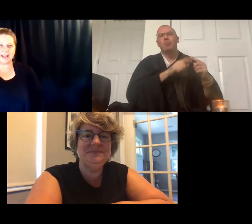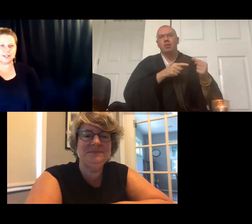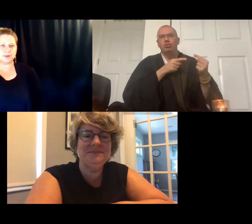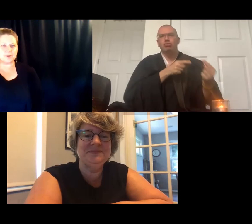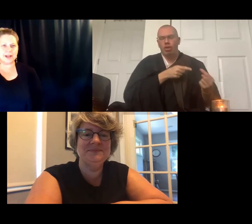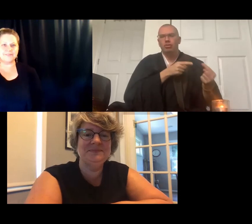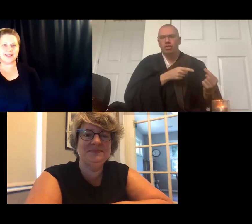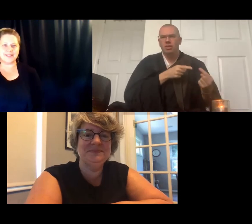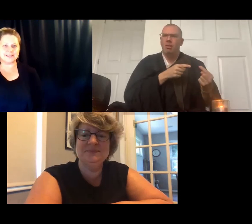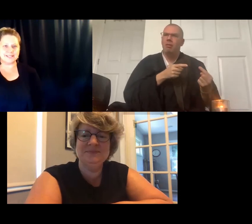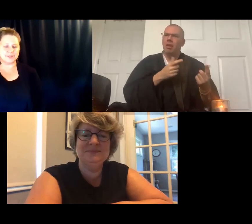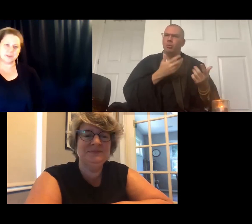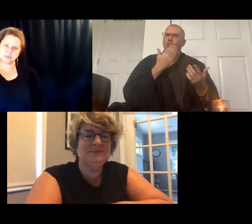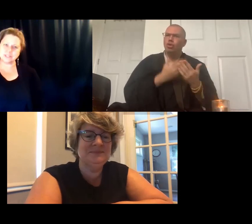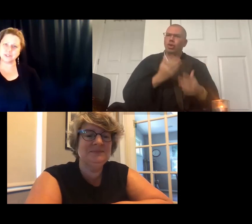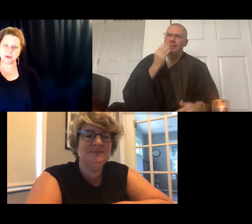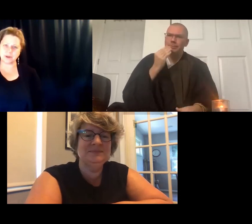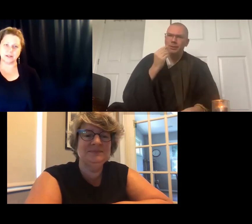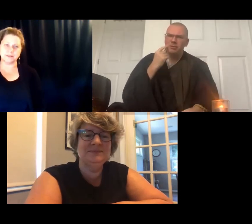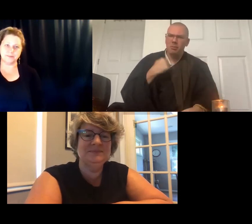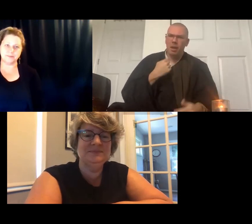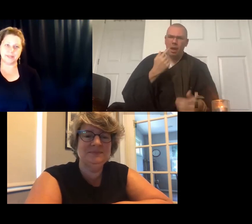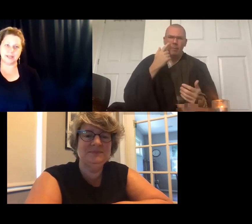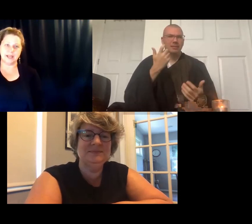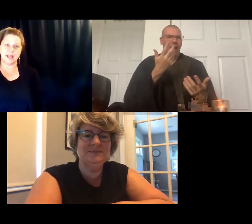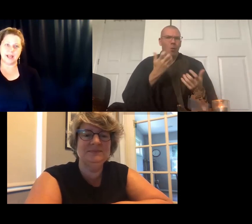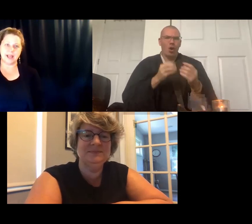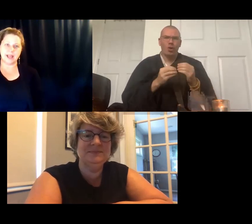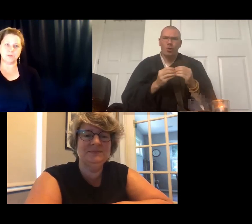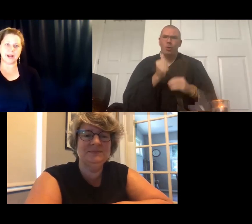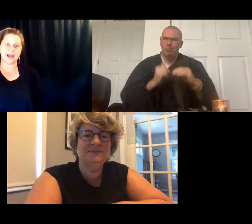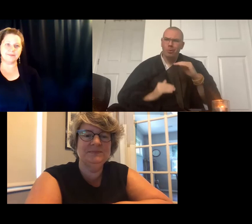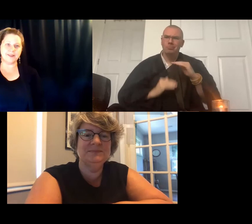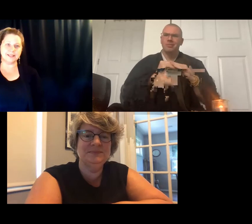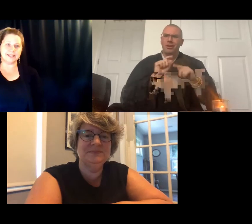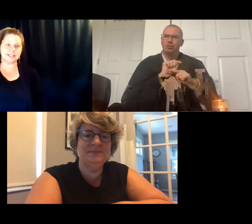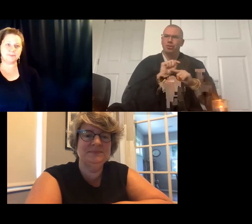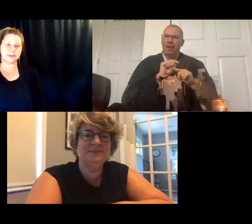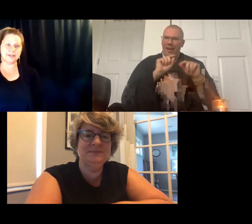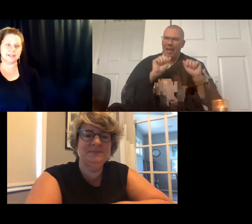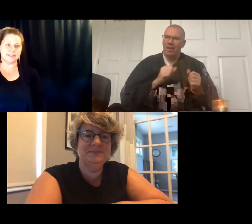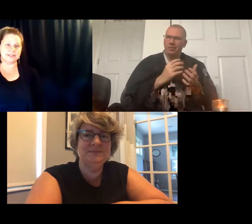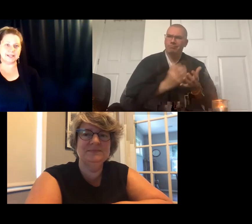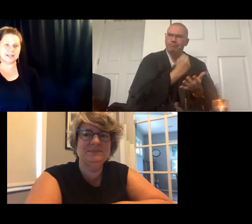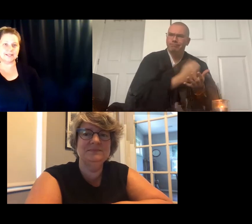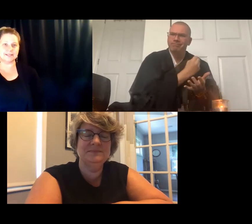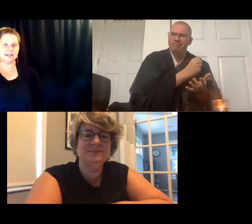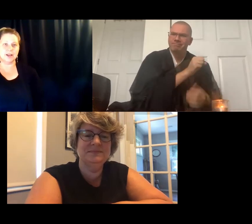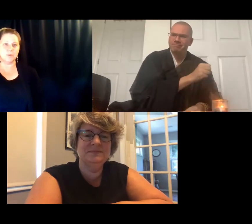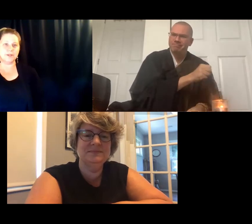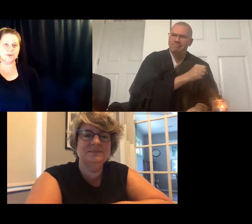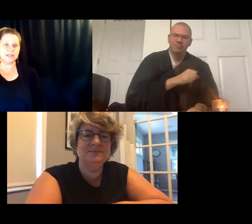And trying to find that center, and it was a struggle. And what I finally experienced